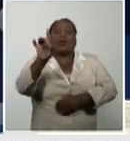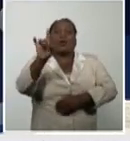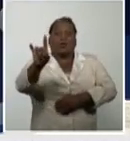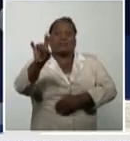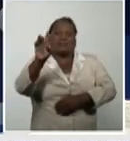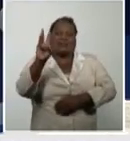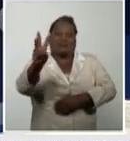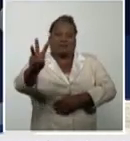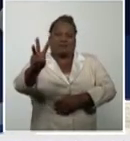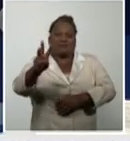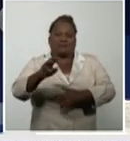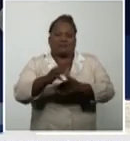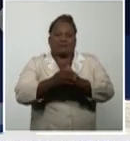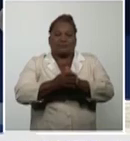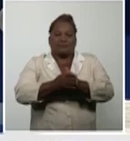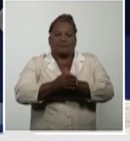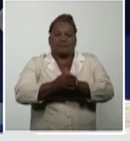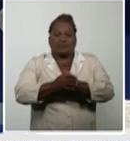5.93.